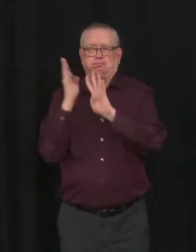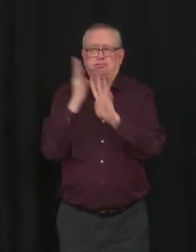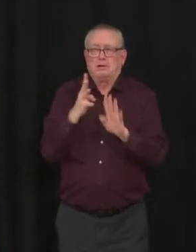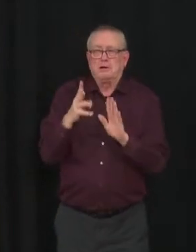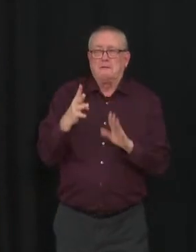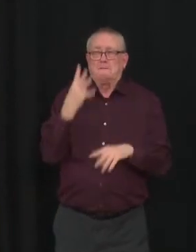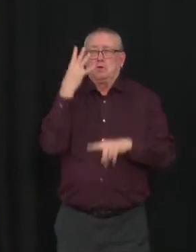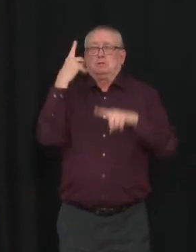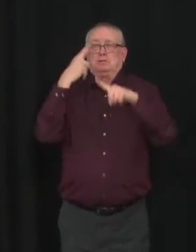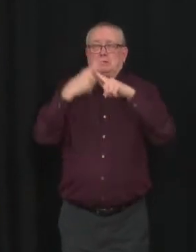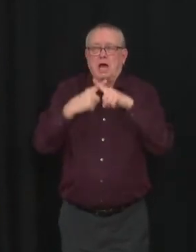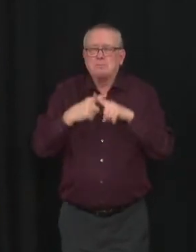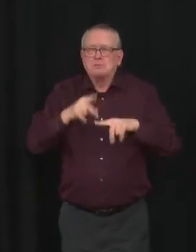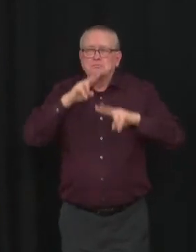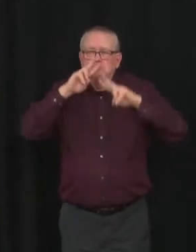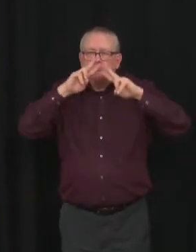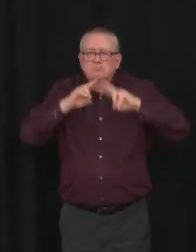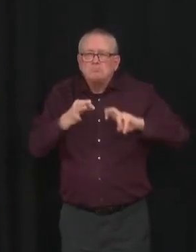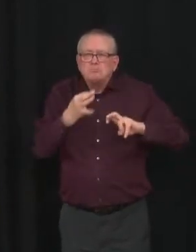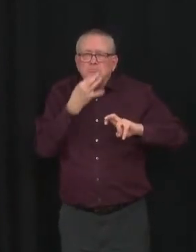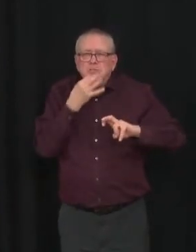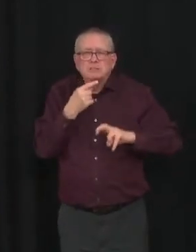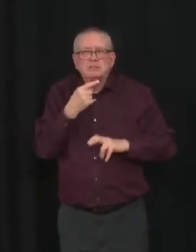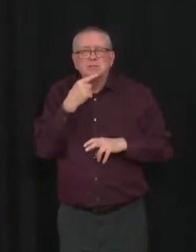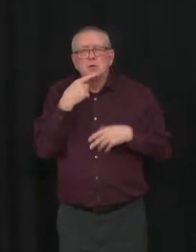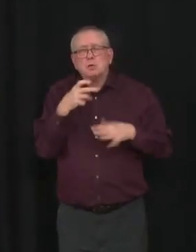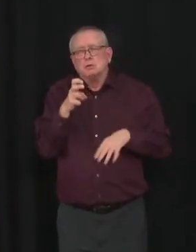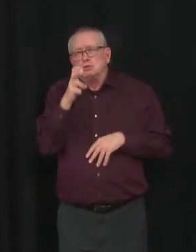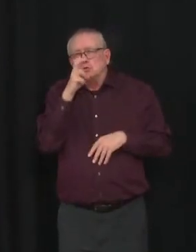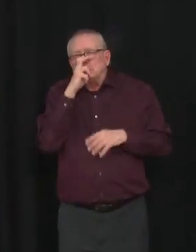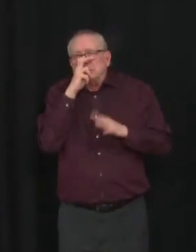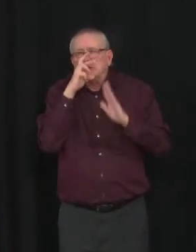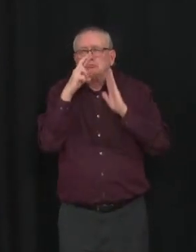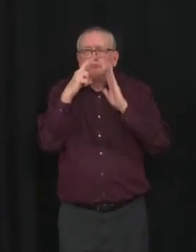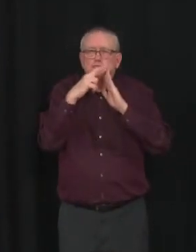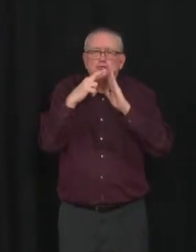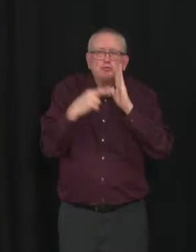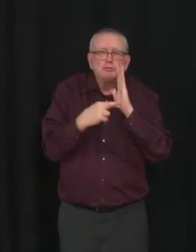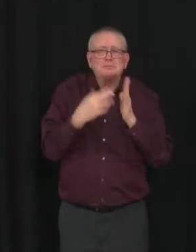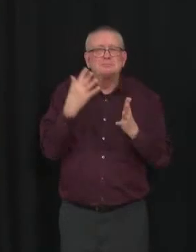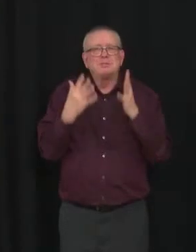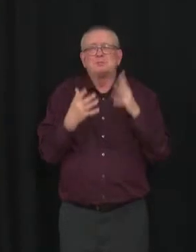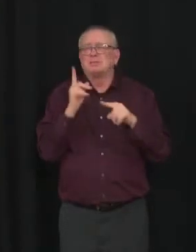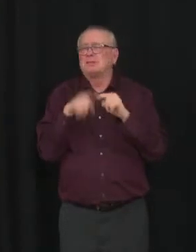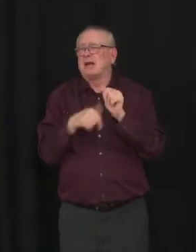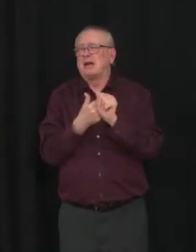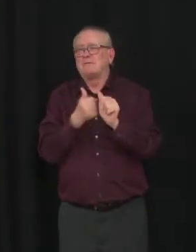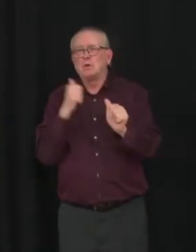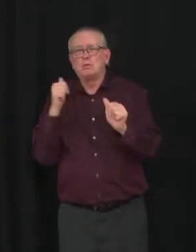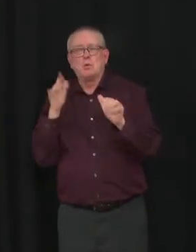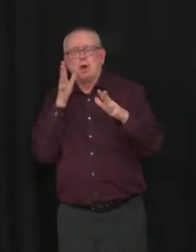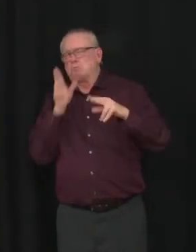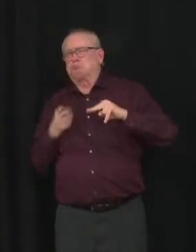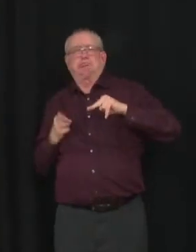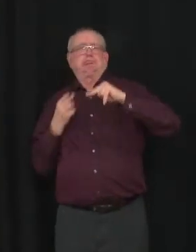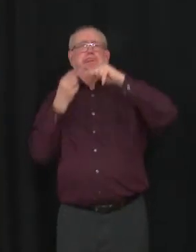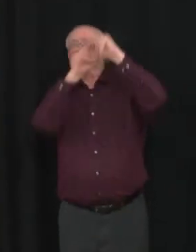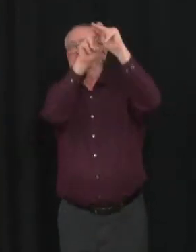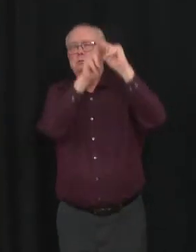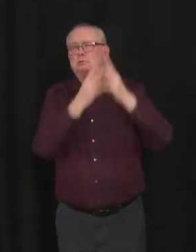even firm public health restrictions may not be enough to avoid this spike. How would you respond?